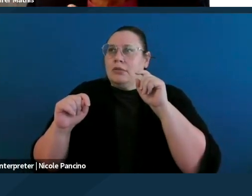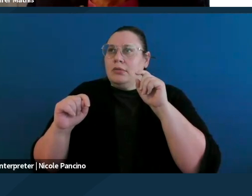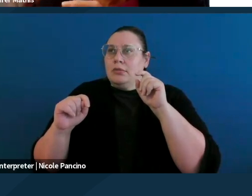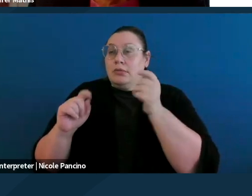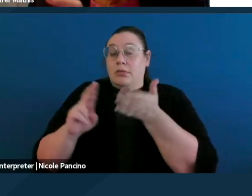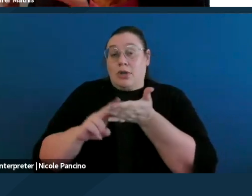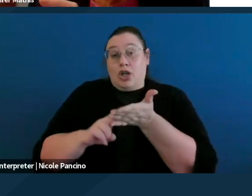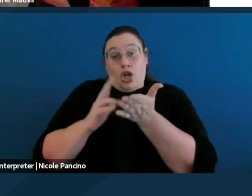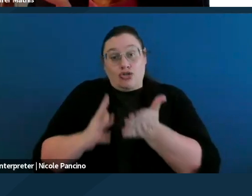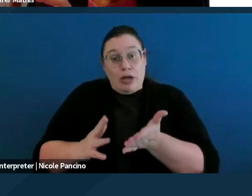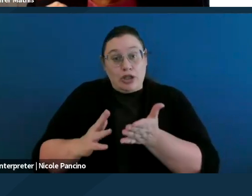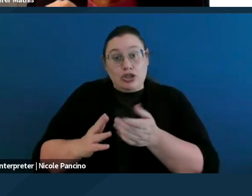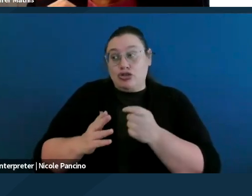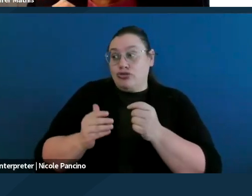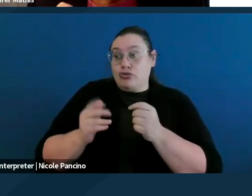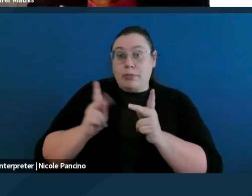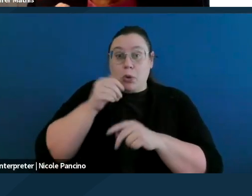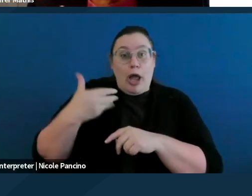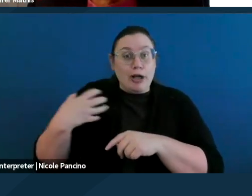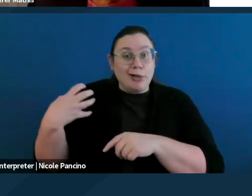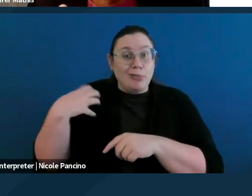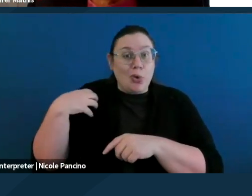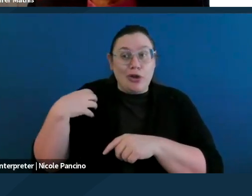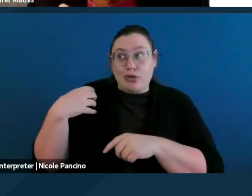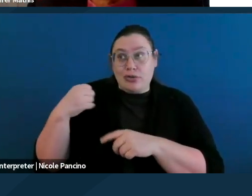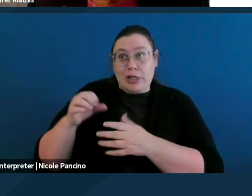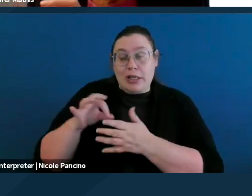contractors or employers can count